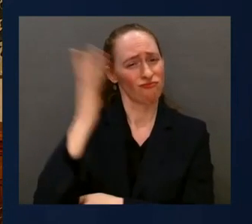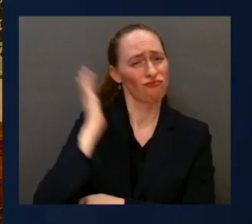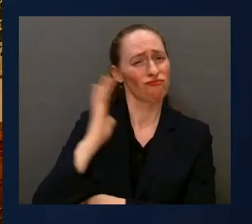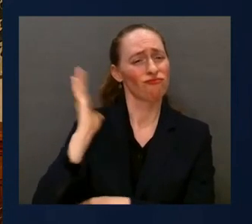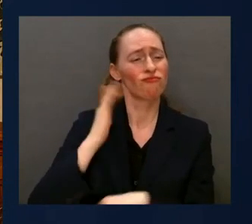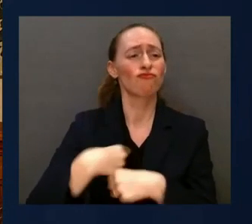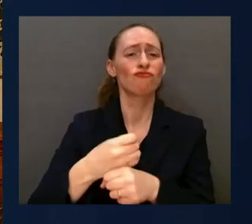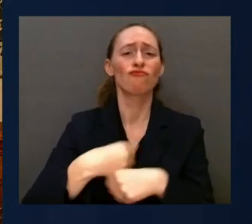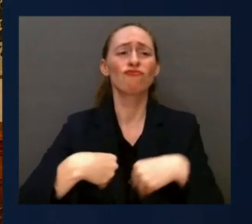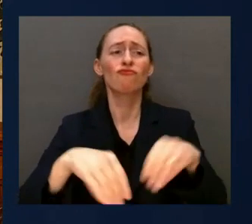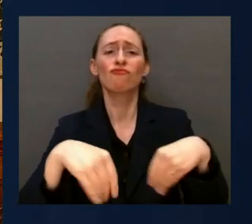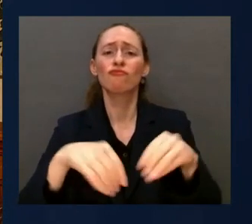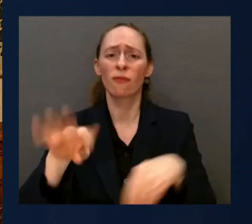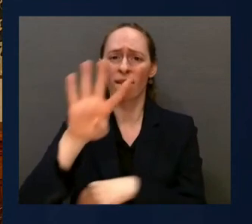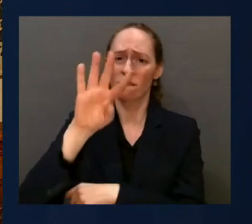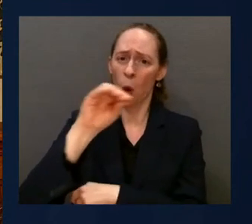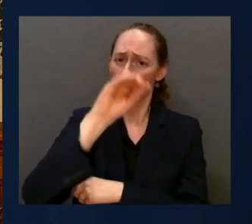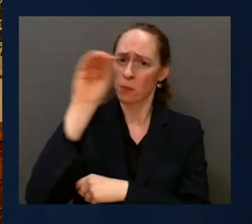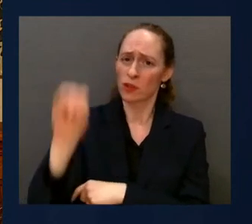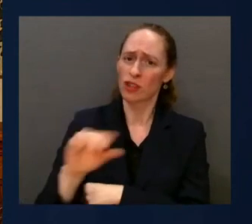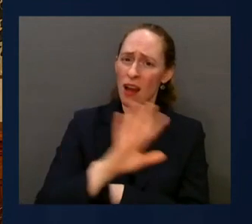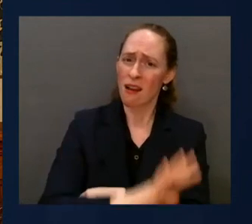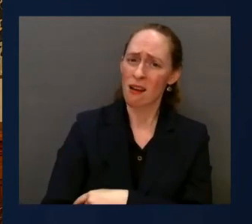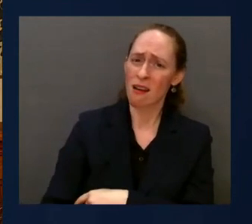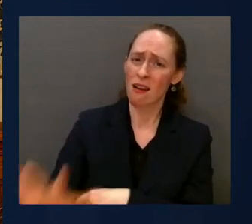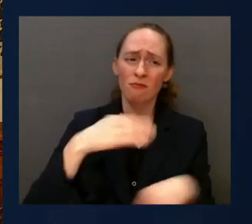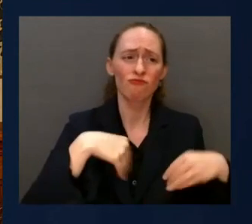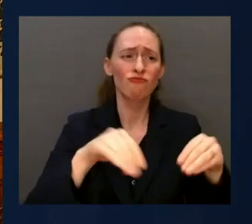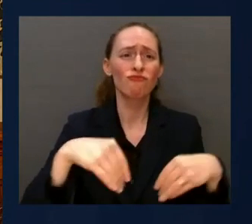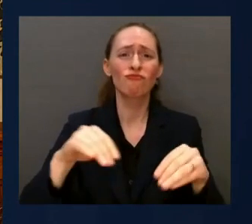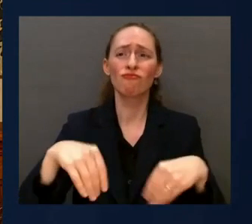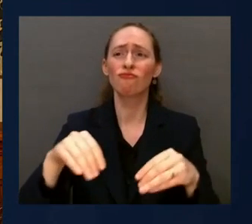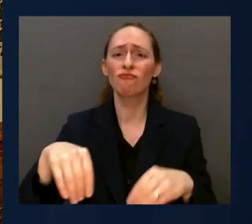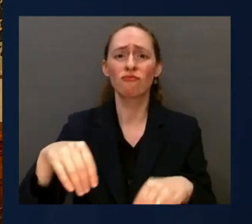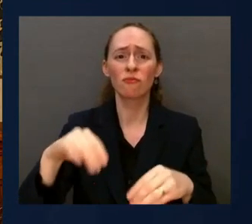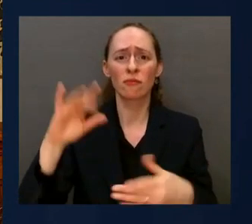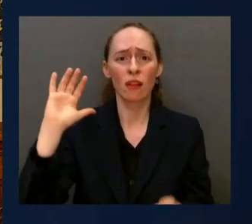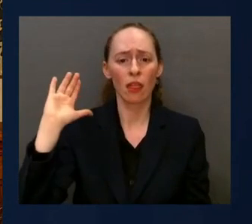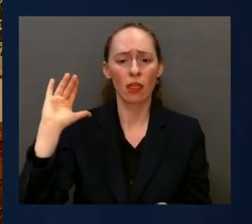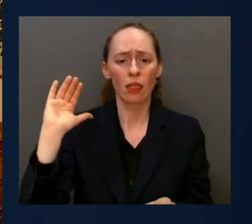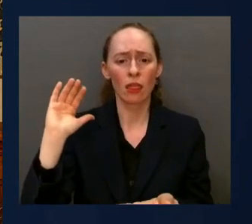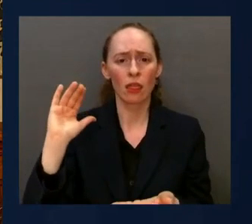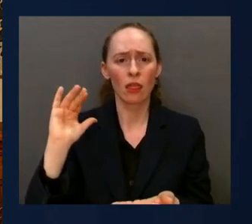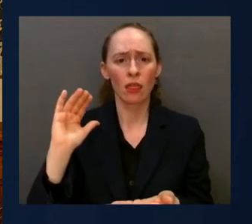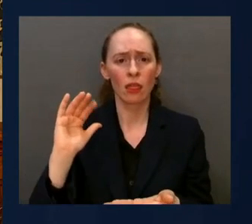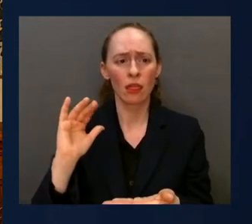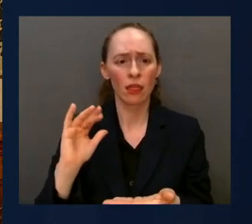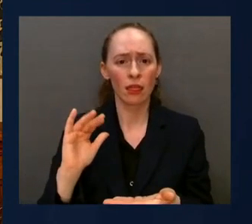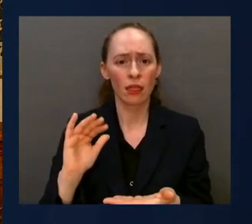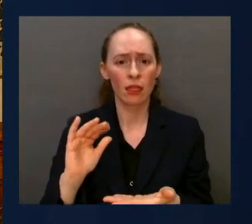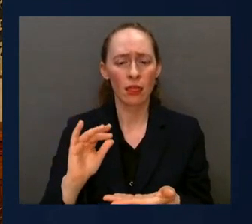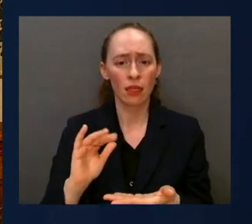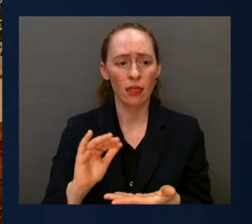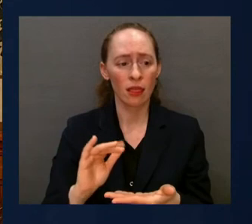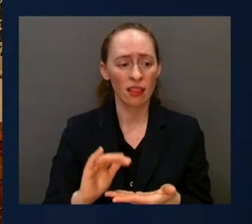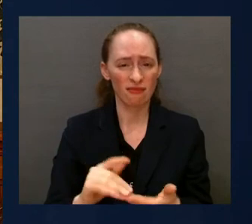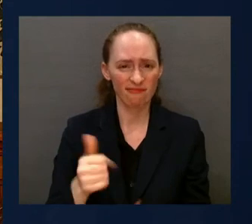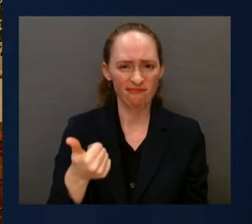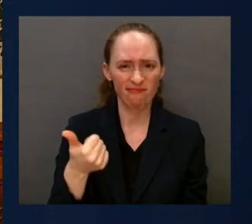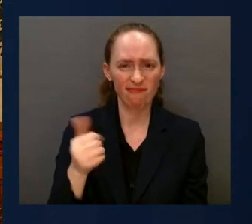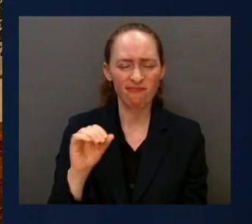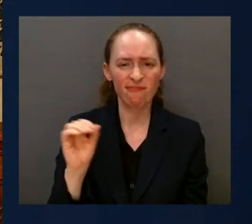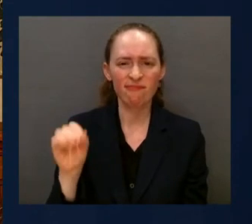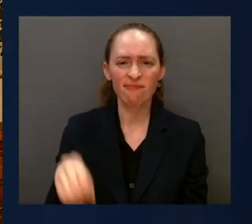our edge. We're down to only producing 10%. We all saw what happened during the pandemic when chip factories shut